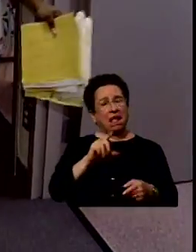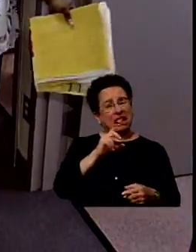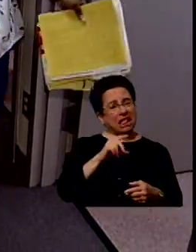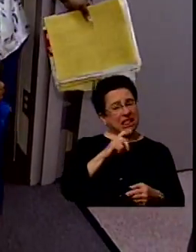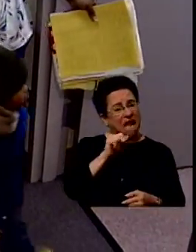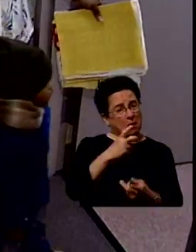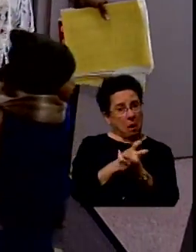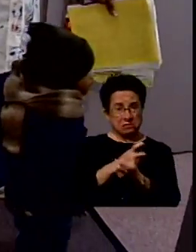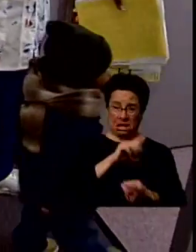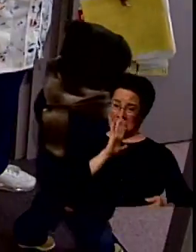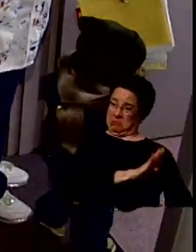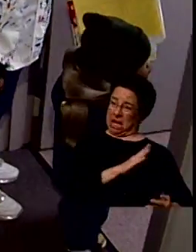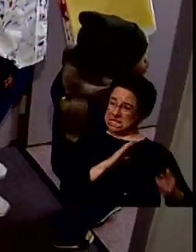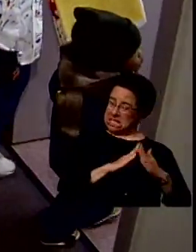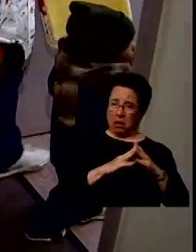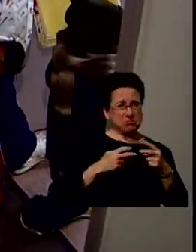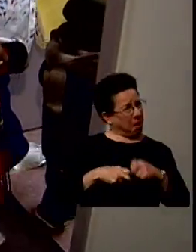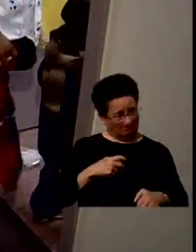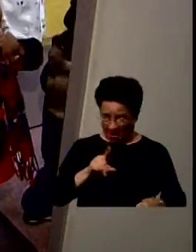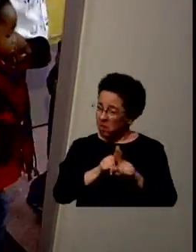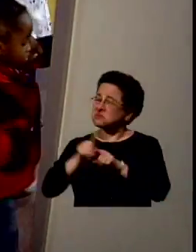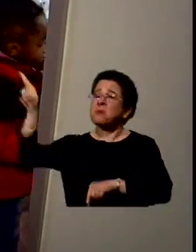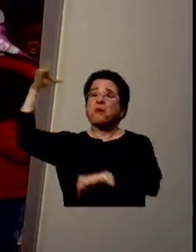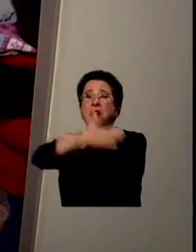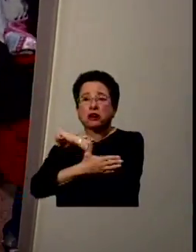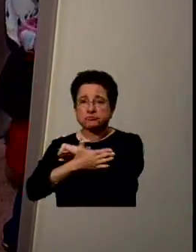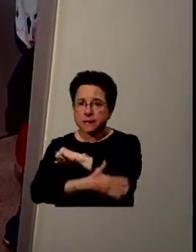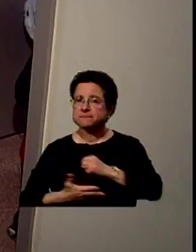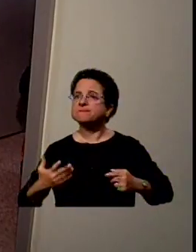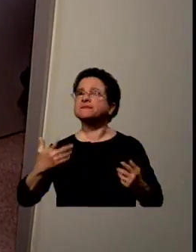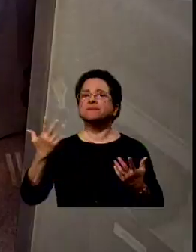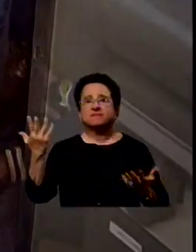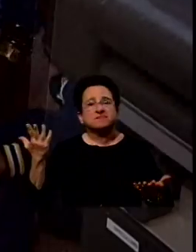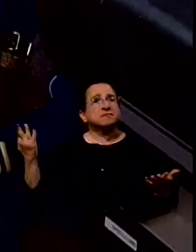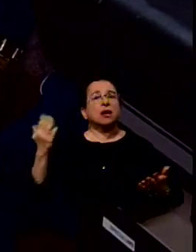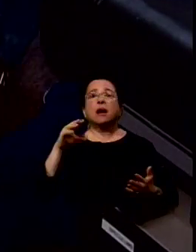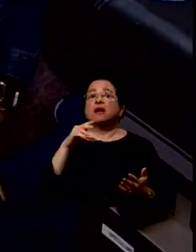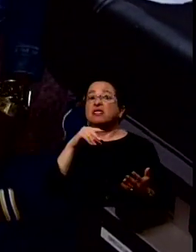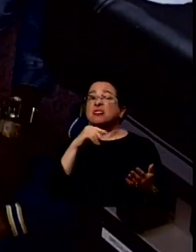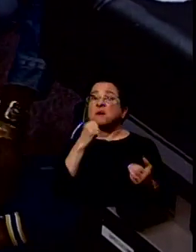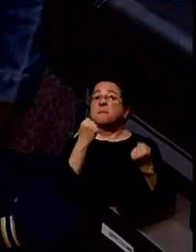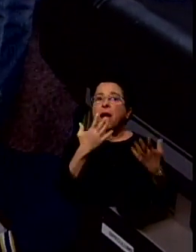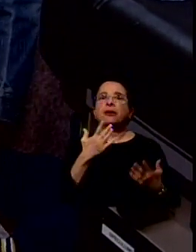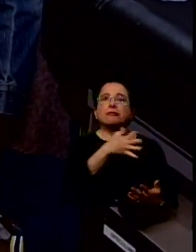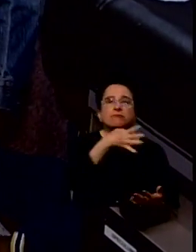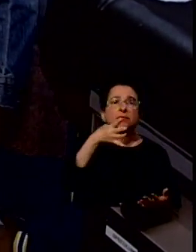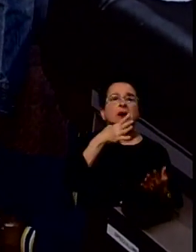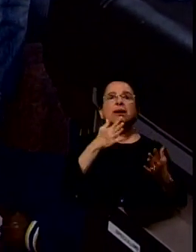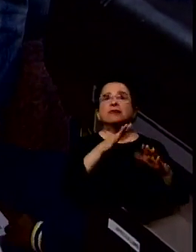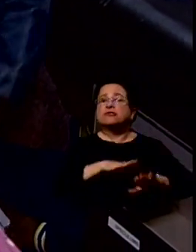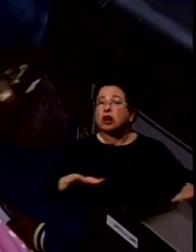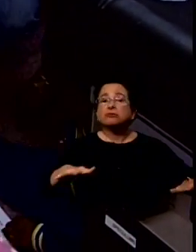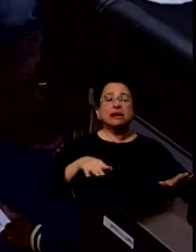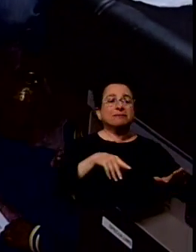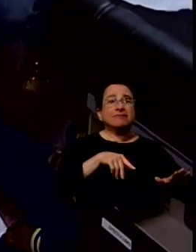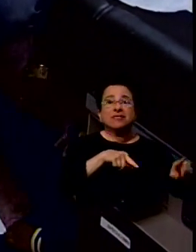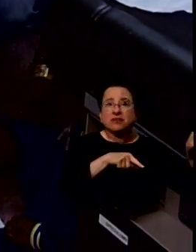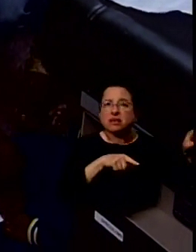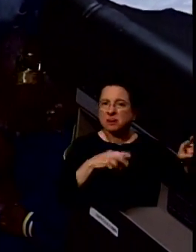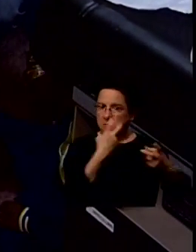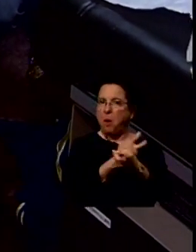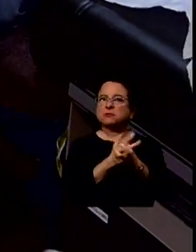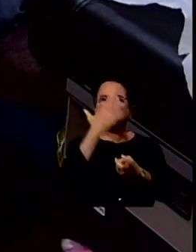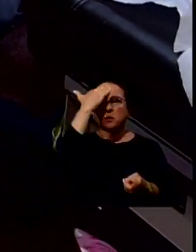the suburbs. In fact, most rural and suburban children are lead poisoned because of unsafe work practices during